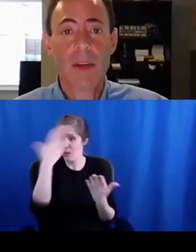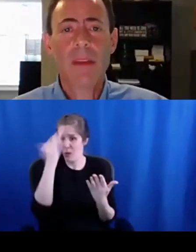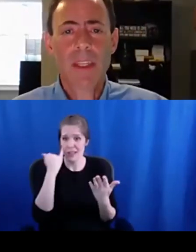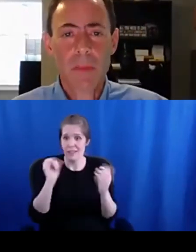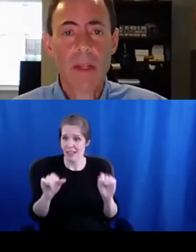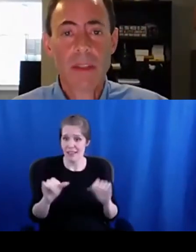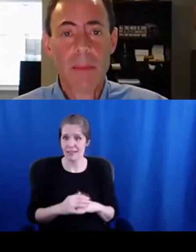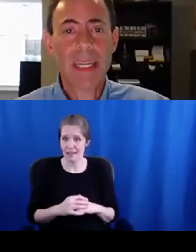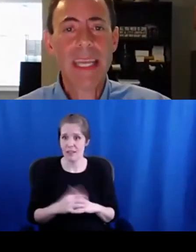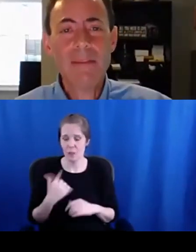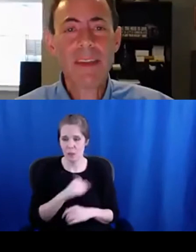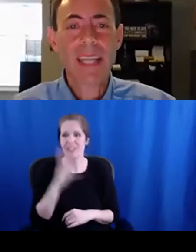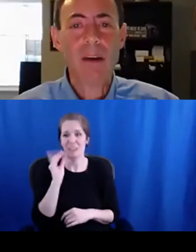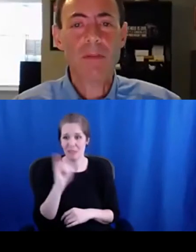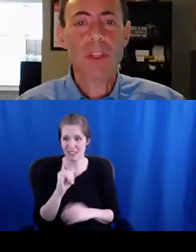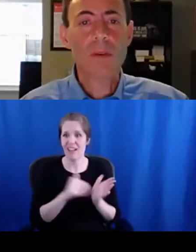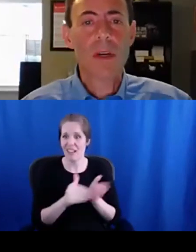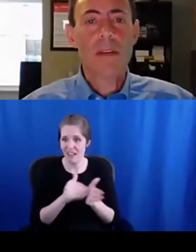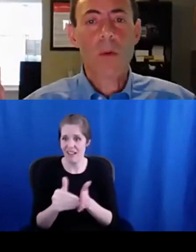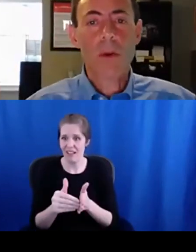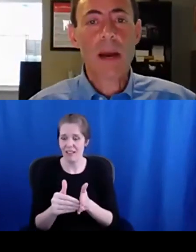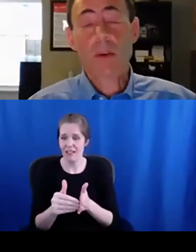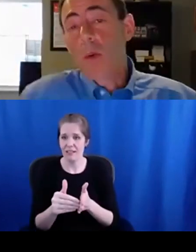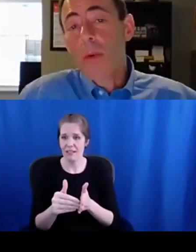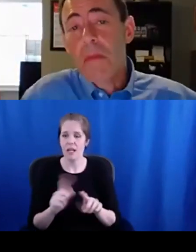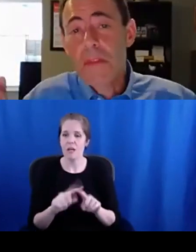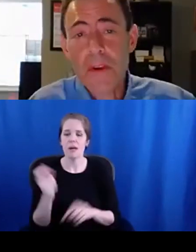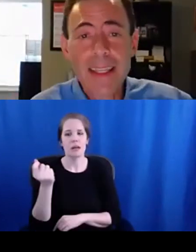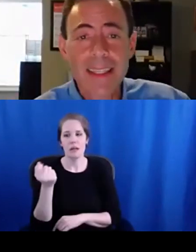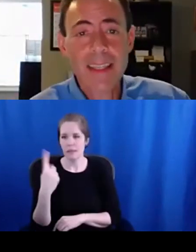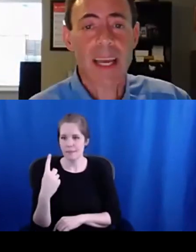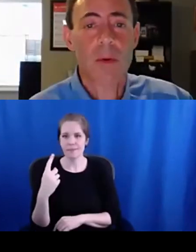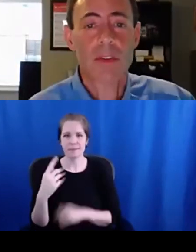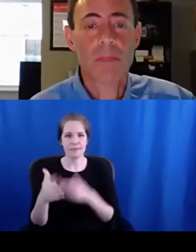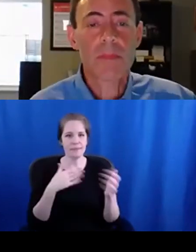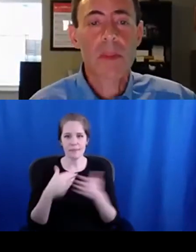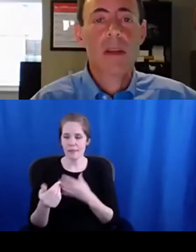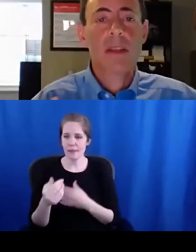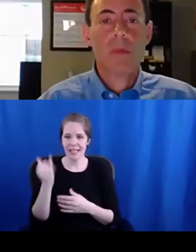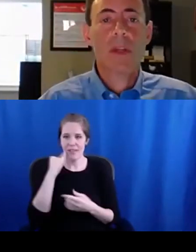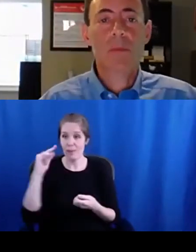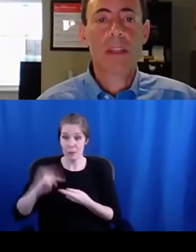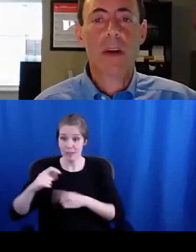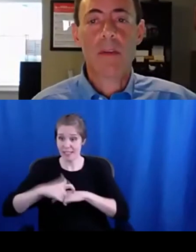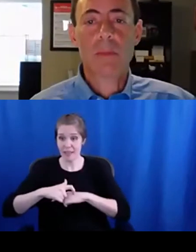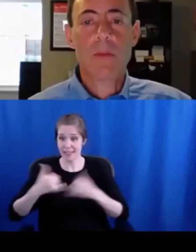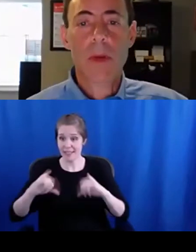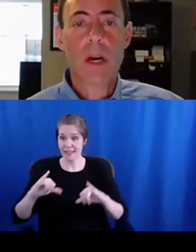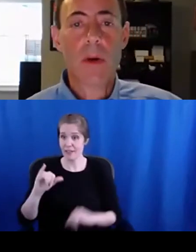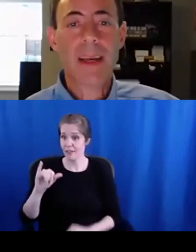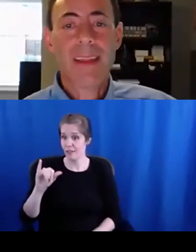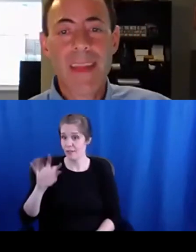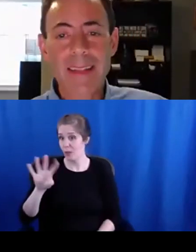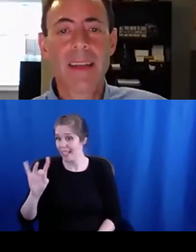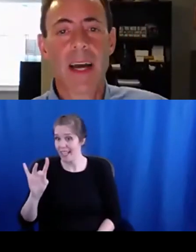days. We've experienced that, but even down to 48 hours or 36 hours, someone's spreading the virus before we